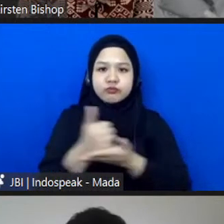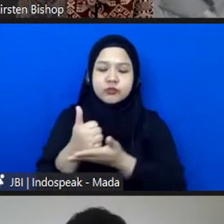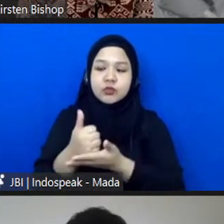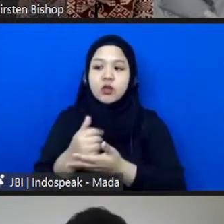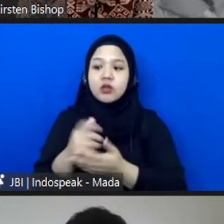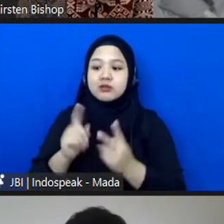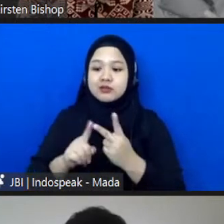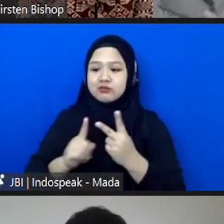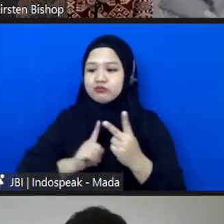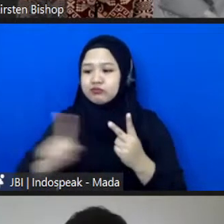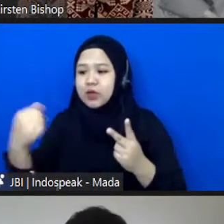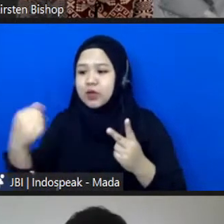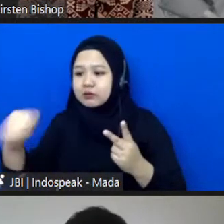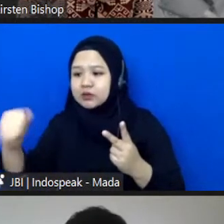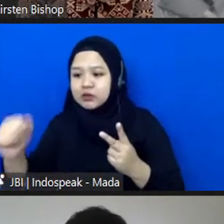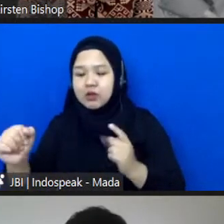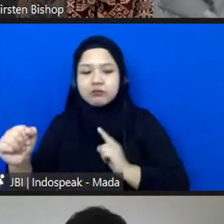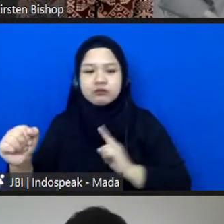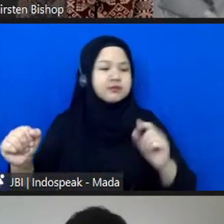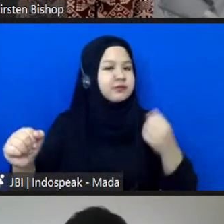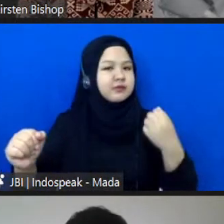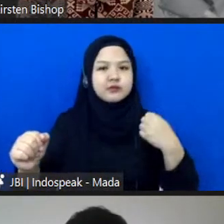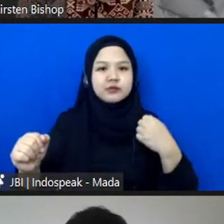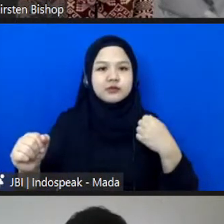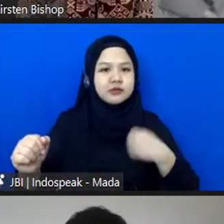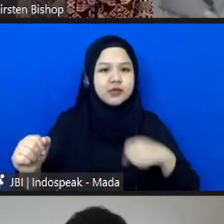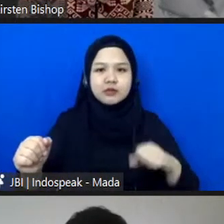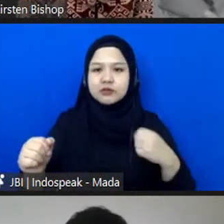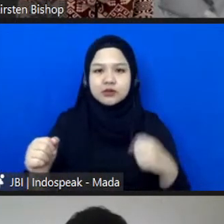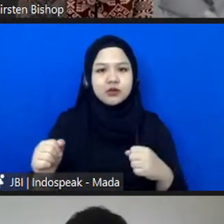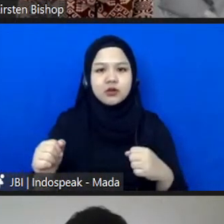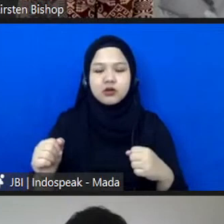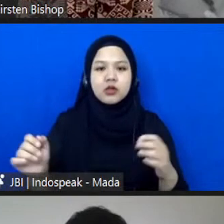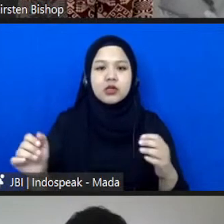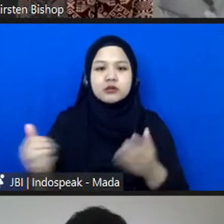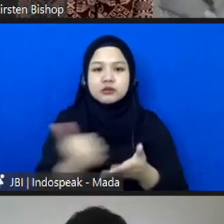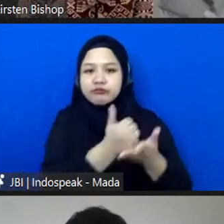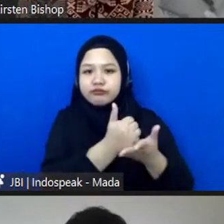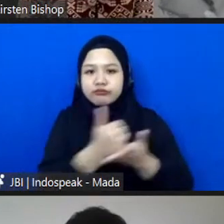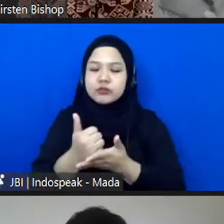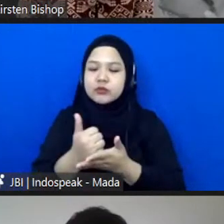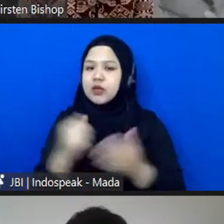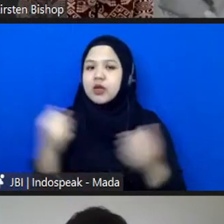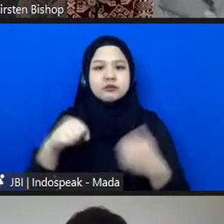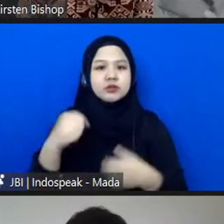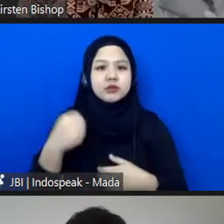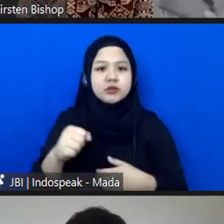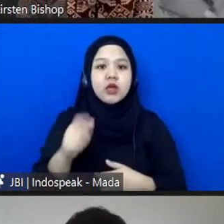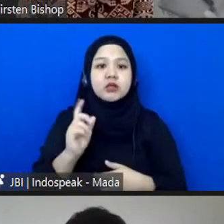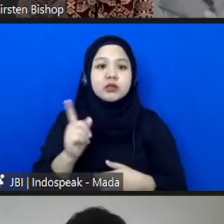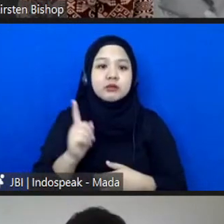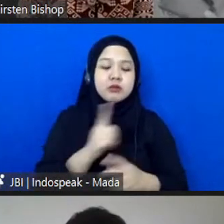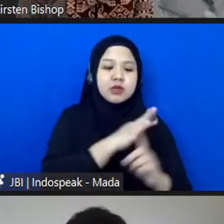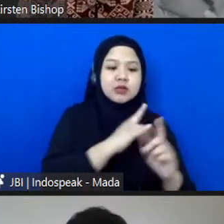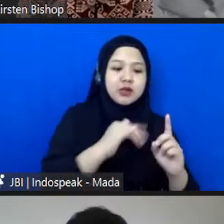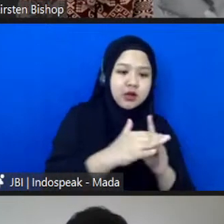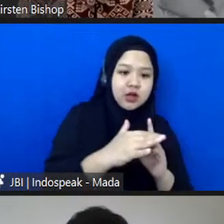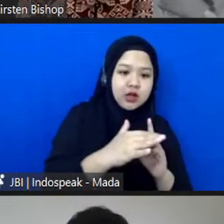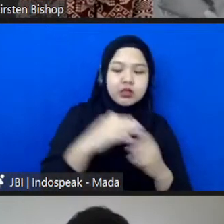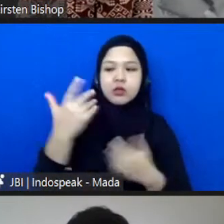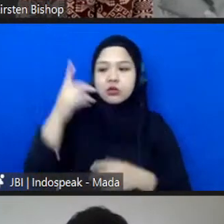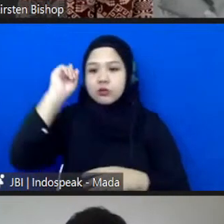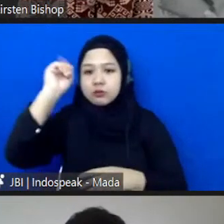the other one cannot substitute or supplement, because each one, the society and the government, has their